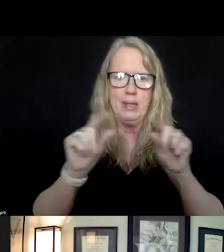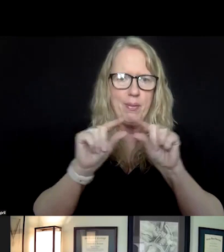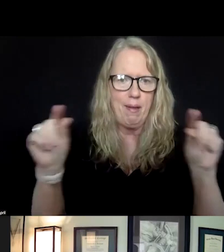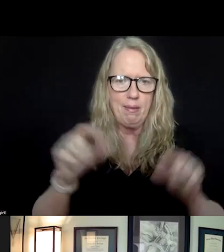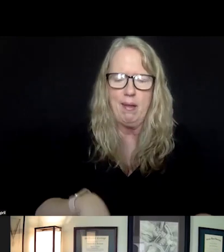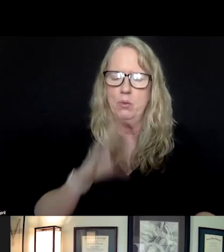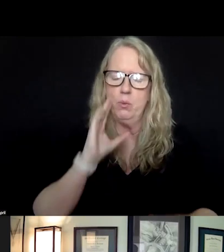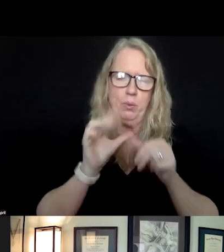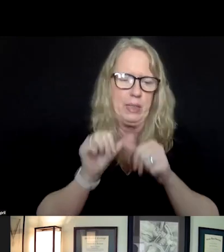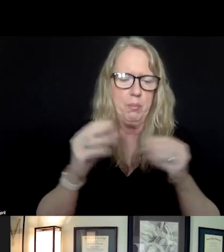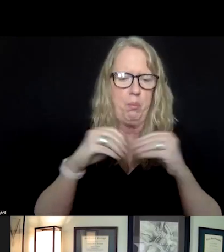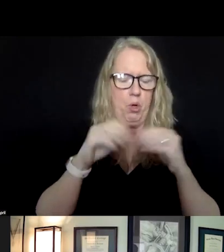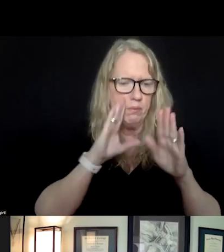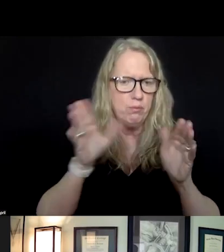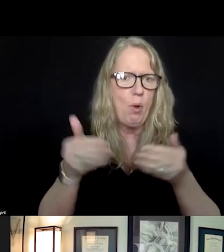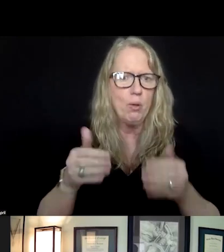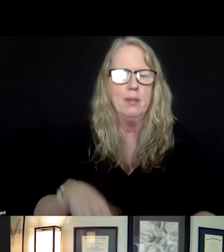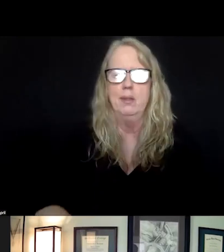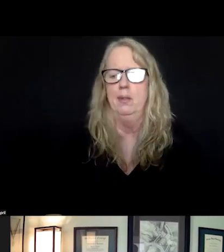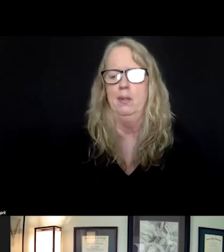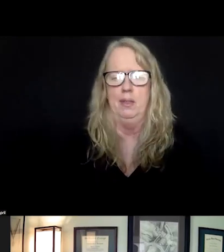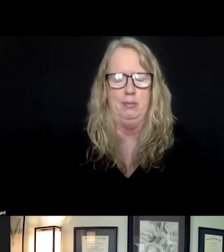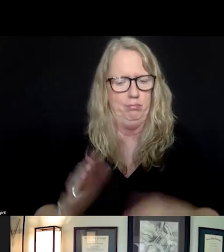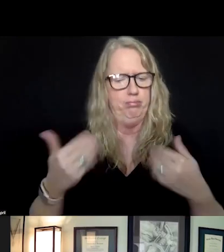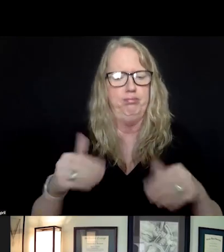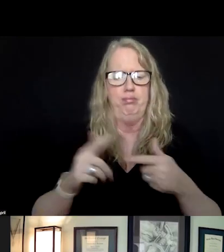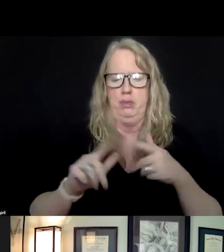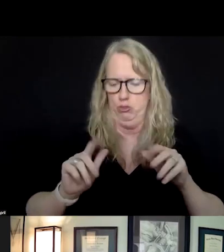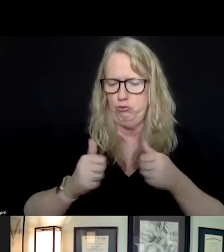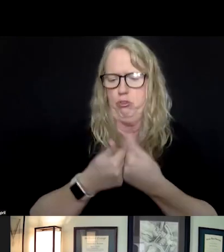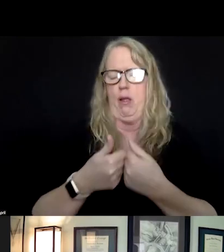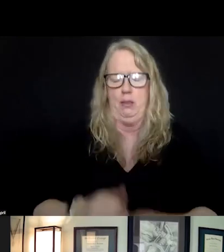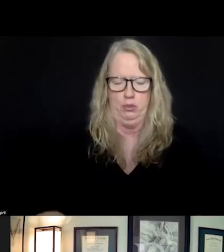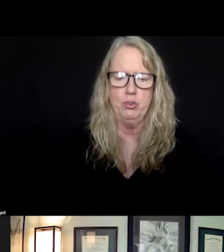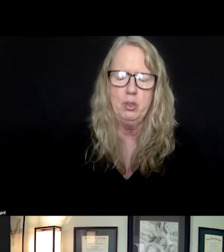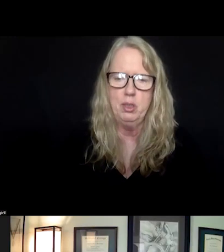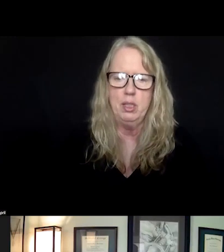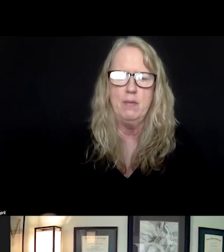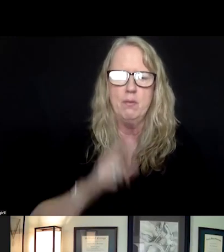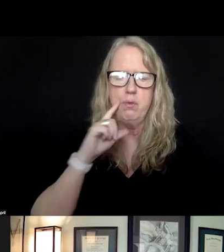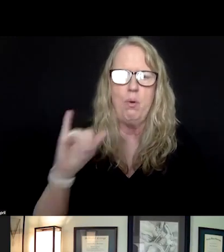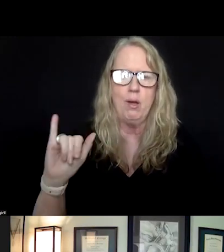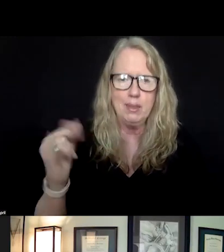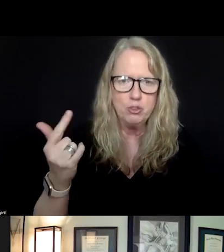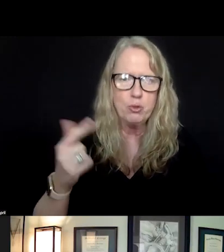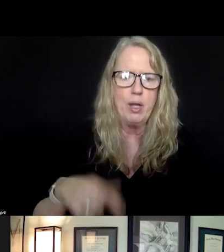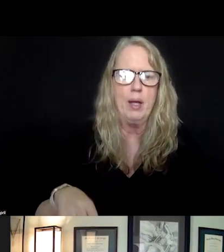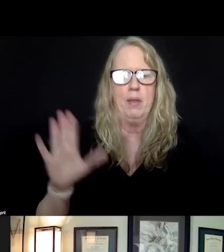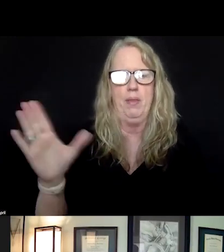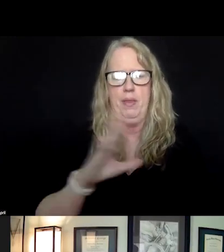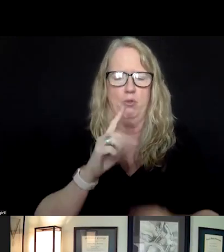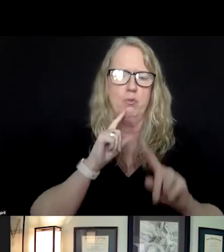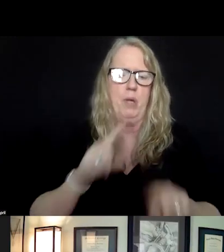the continued focus and continued challenges around Instagram's response